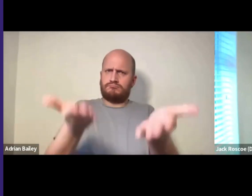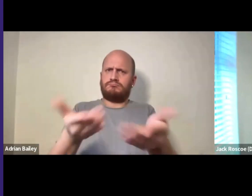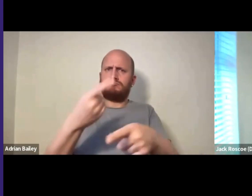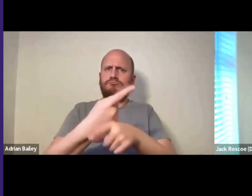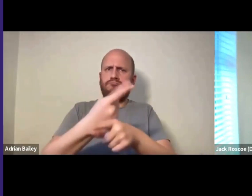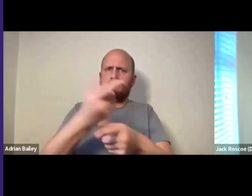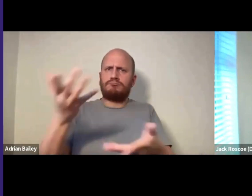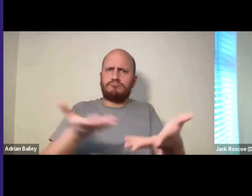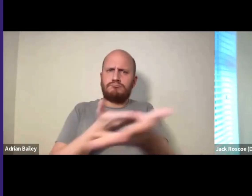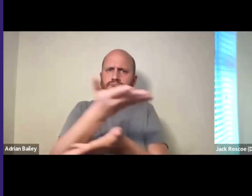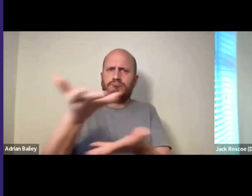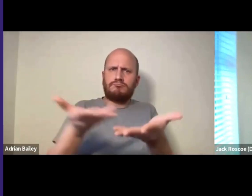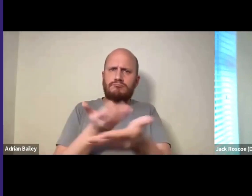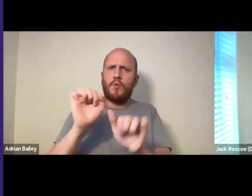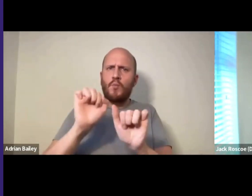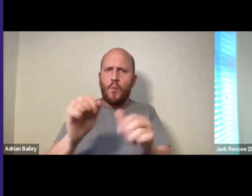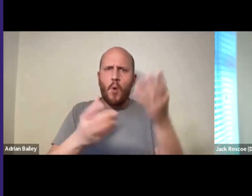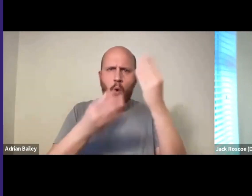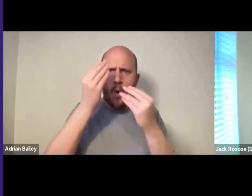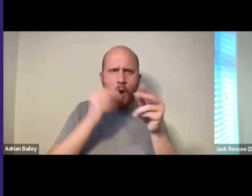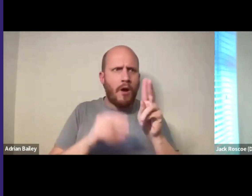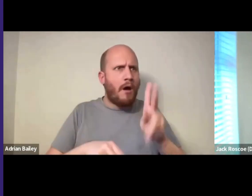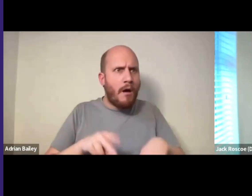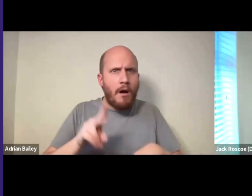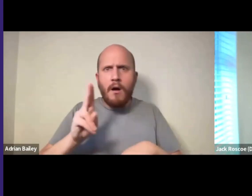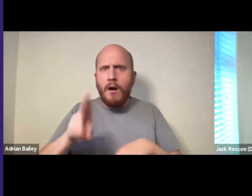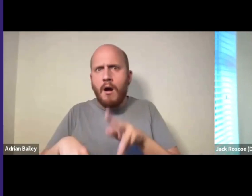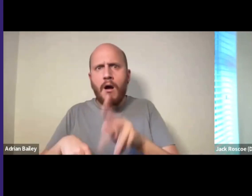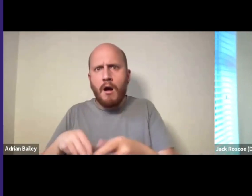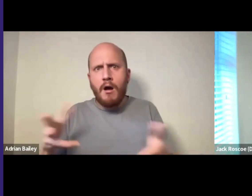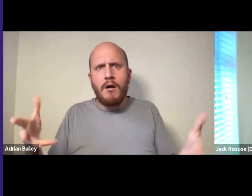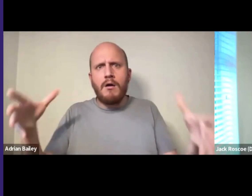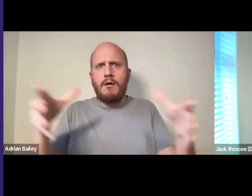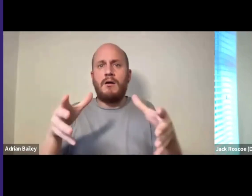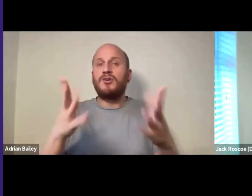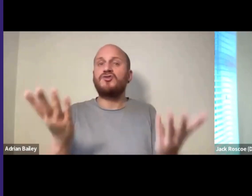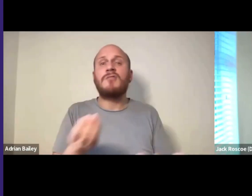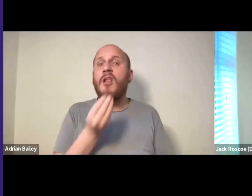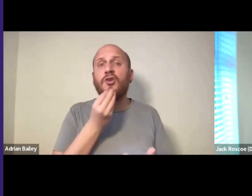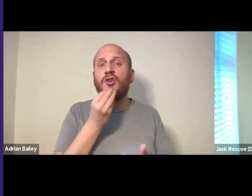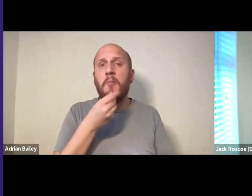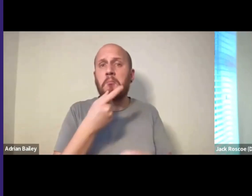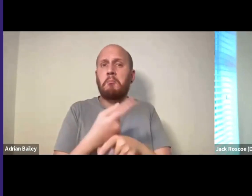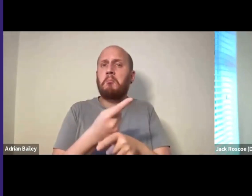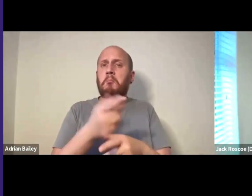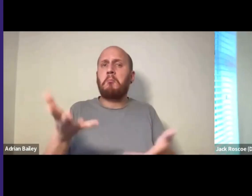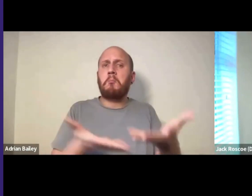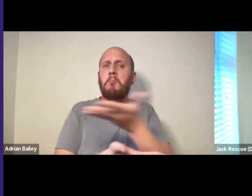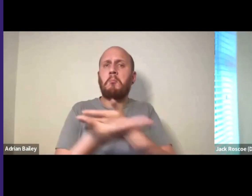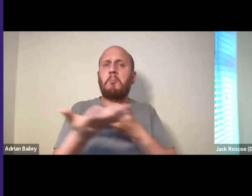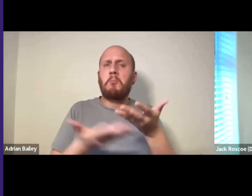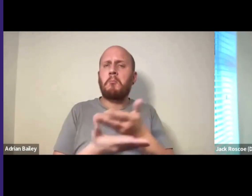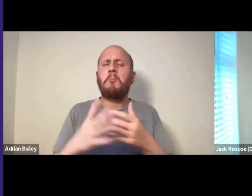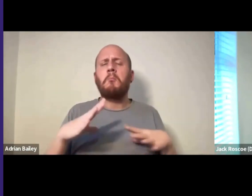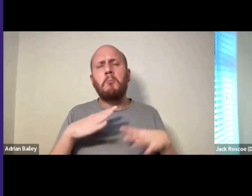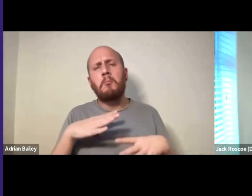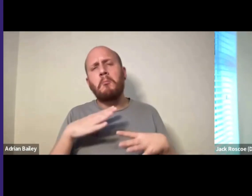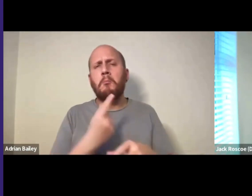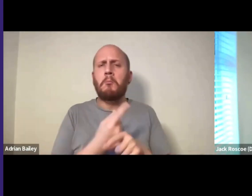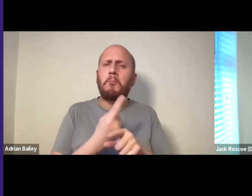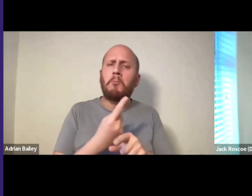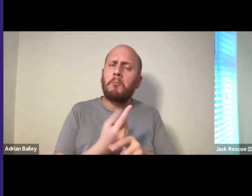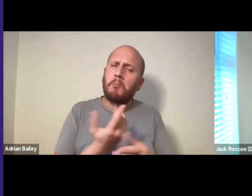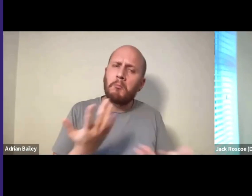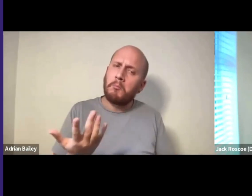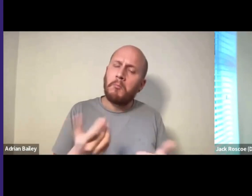other and share your learnings in a kind of just a lunchtime chat situation, very informal. And then we have